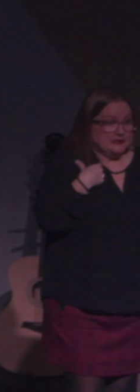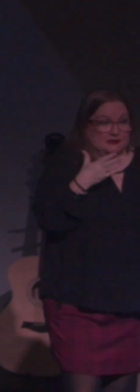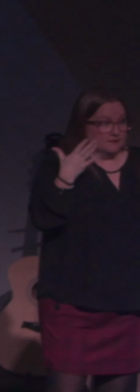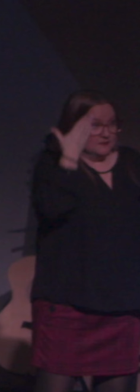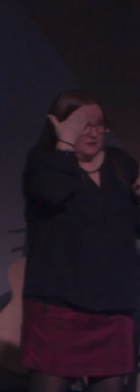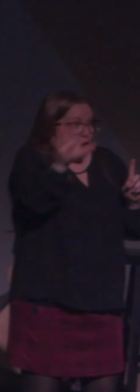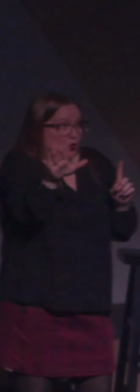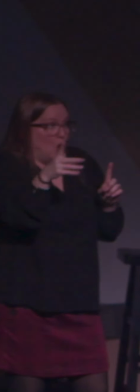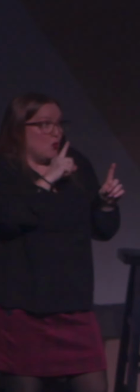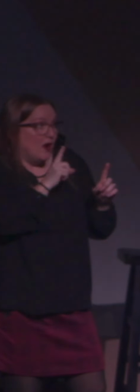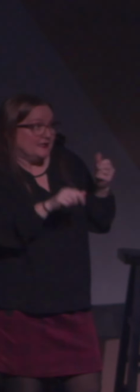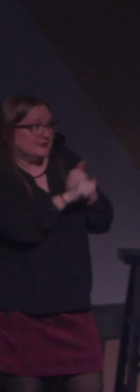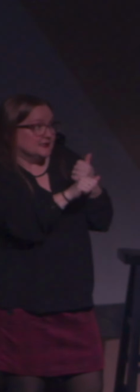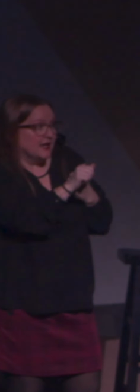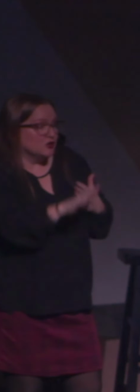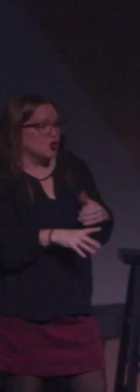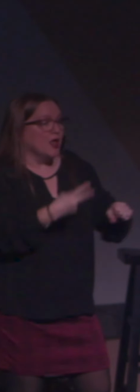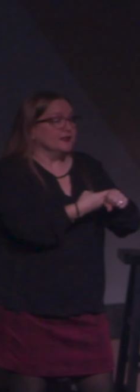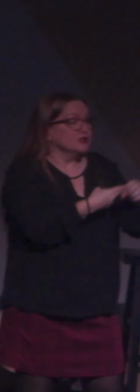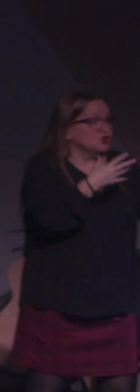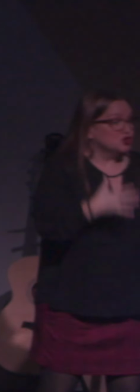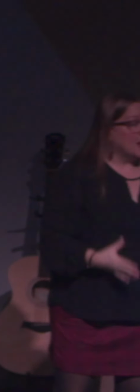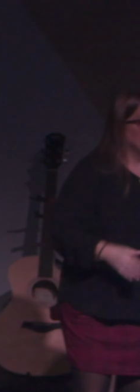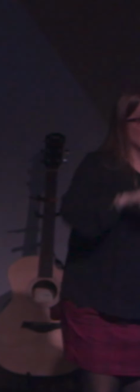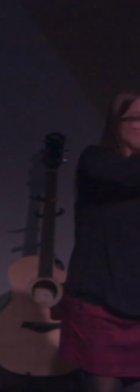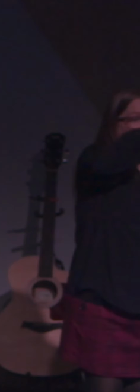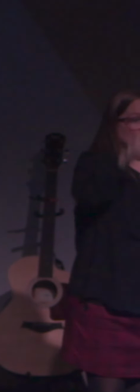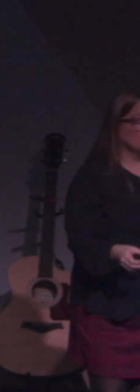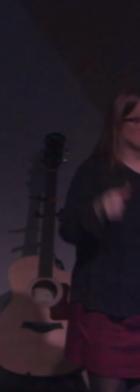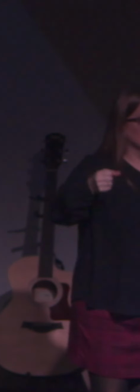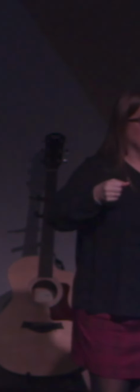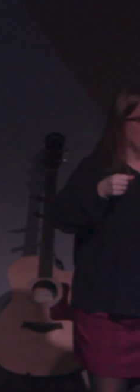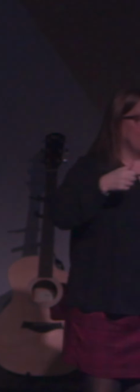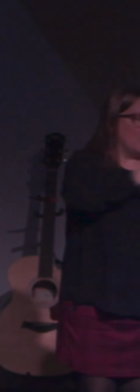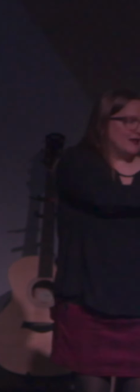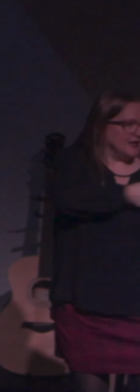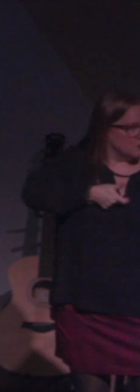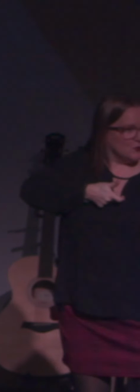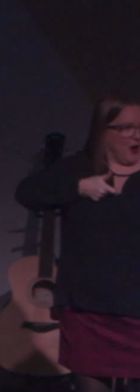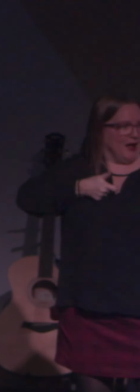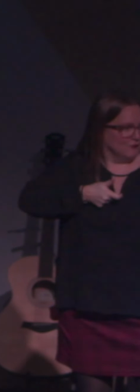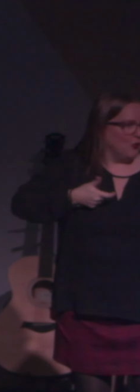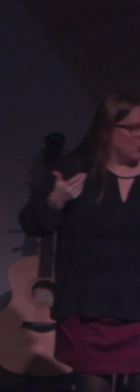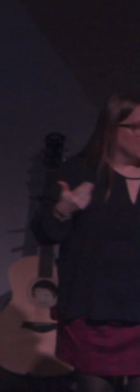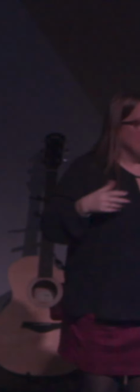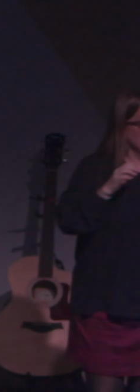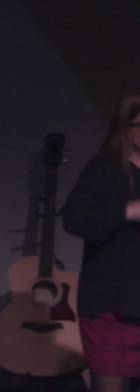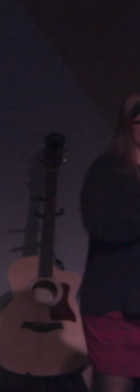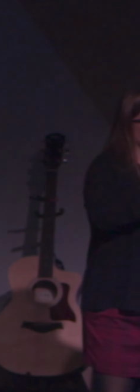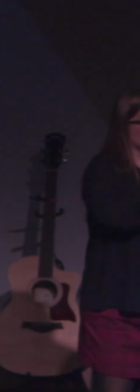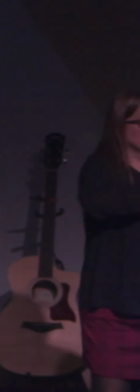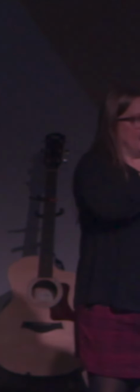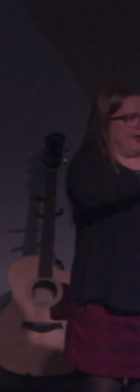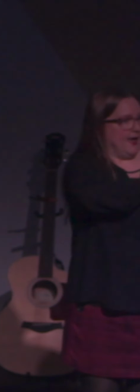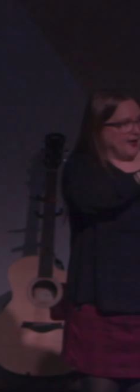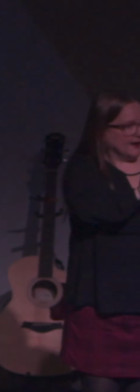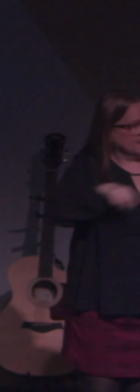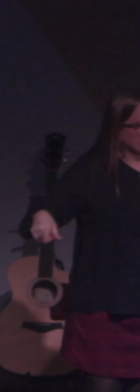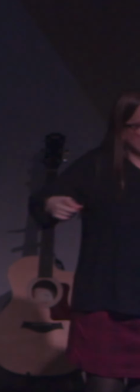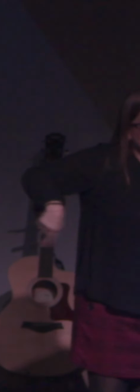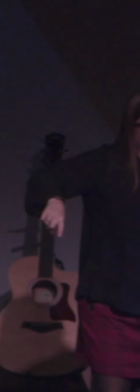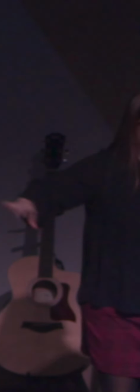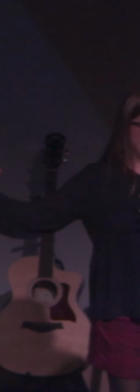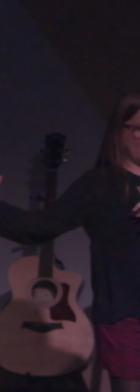that's lurking. But when that shepherd's there with his staff, and nowadays with the rifle that they carry, that's the most protected they're ever going to be, when they're the closest